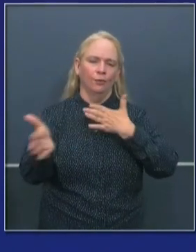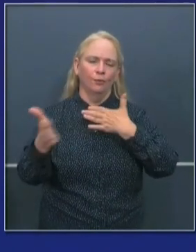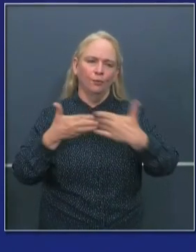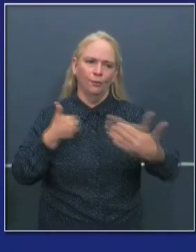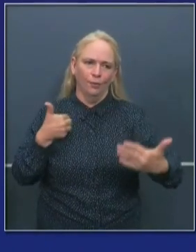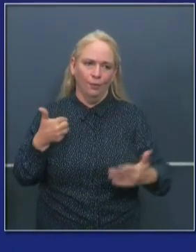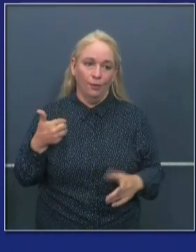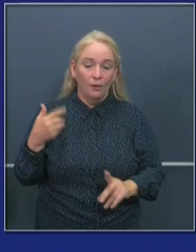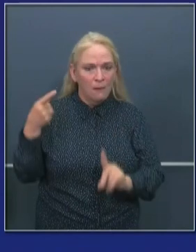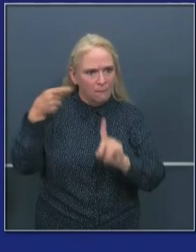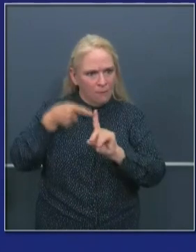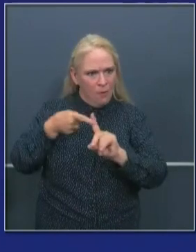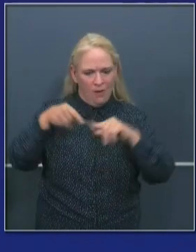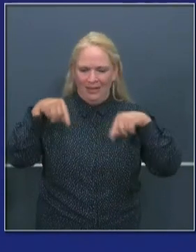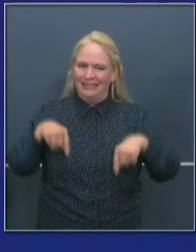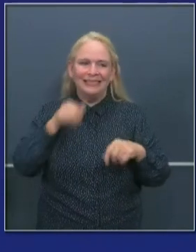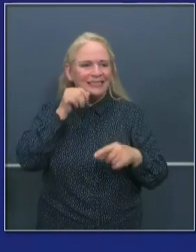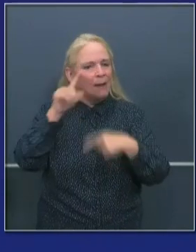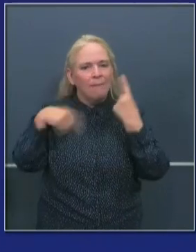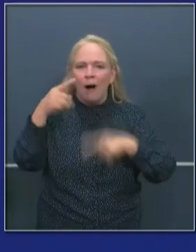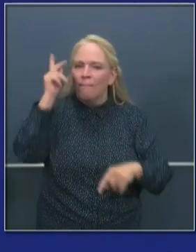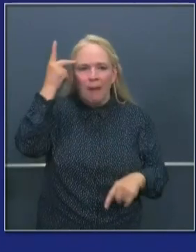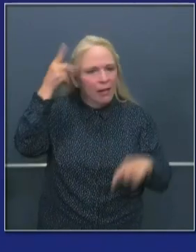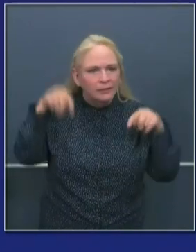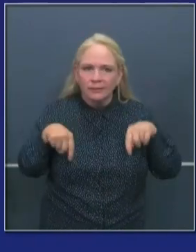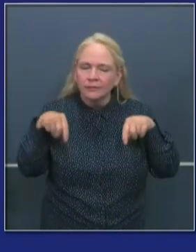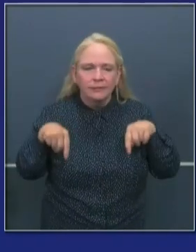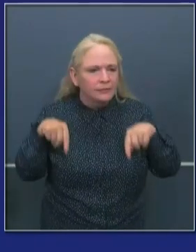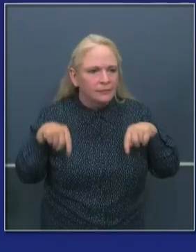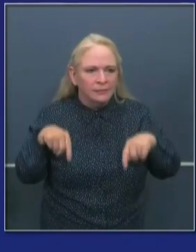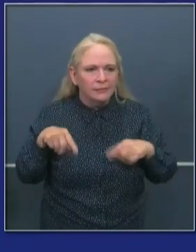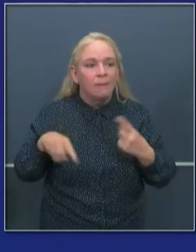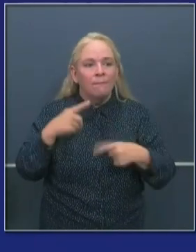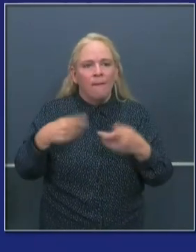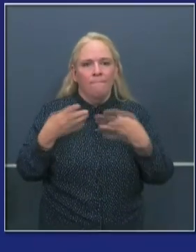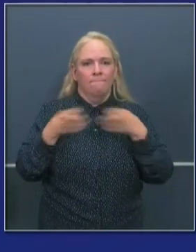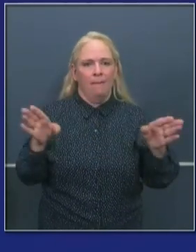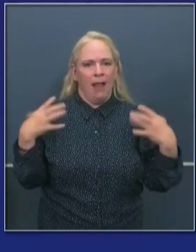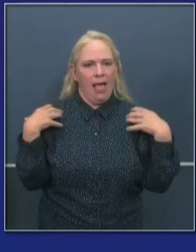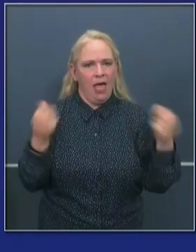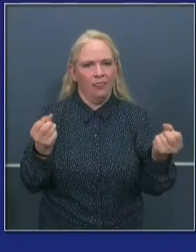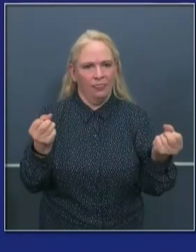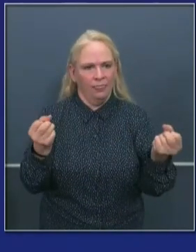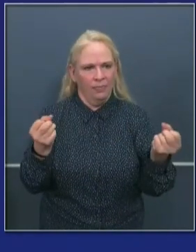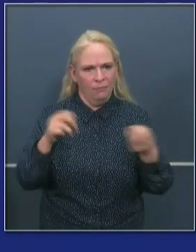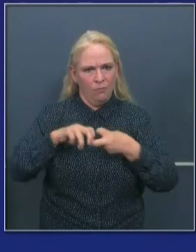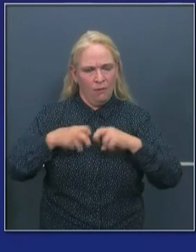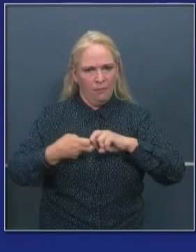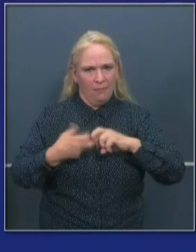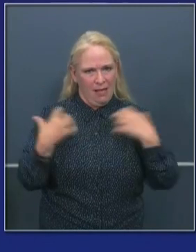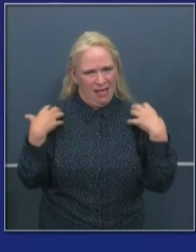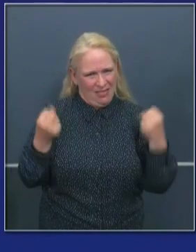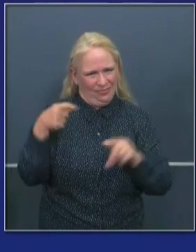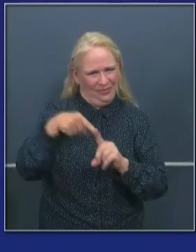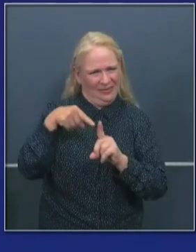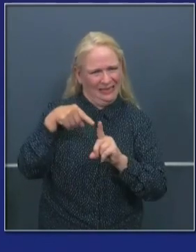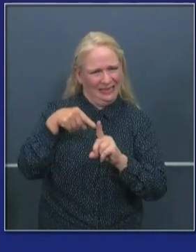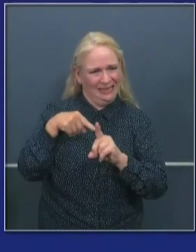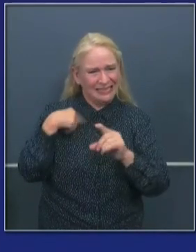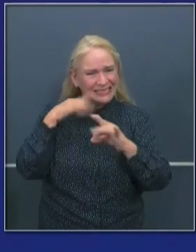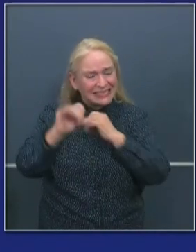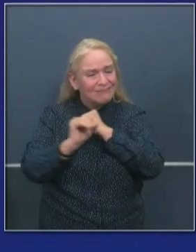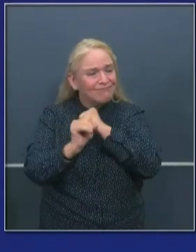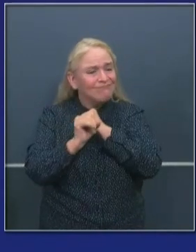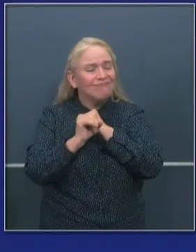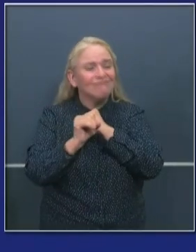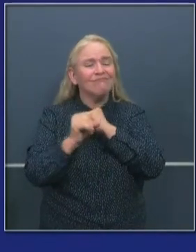that this is not a partisan issue, this is not a political issue, this is a public health issue. We did PSAs that we put out in a